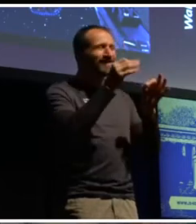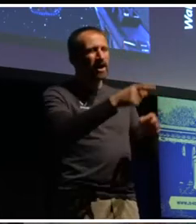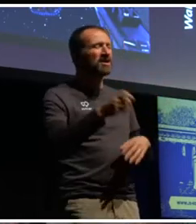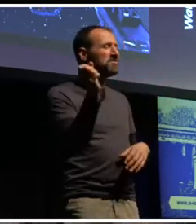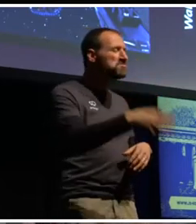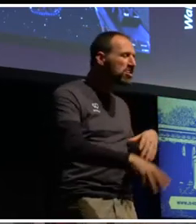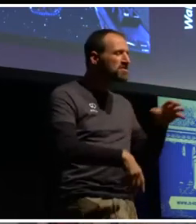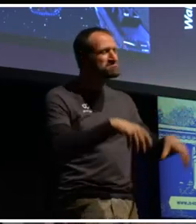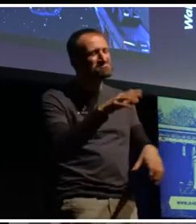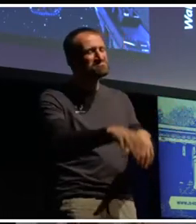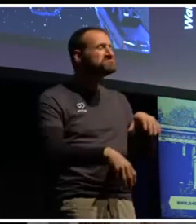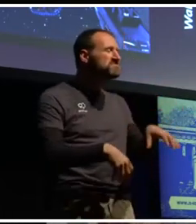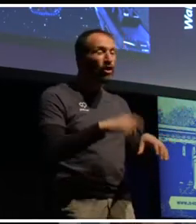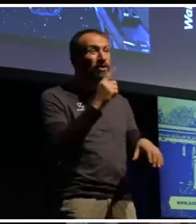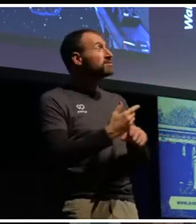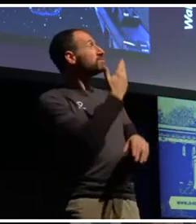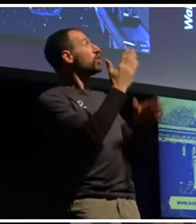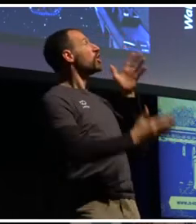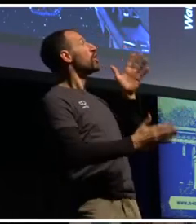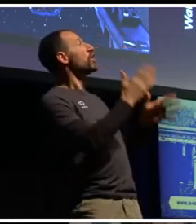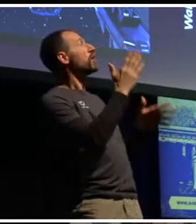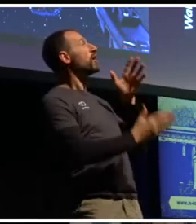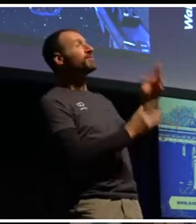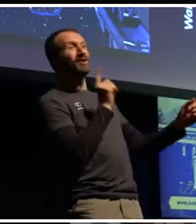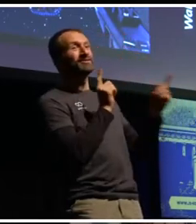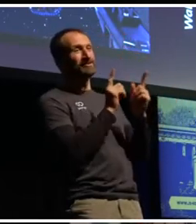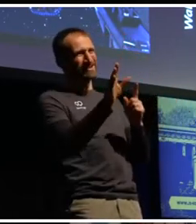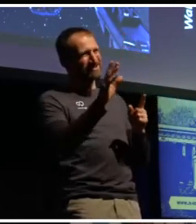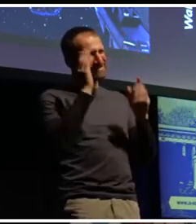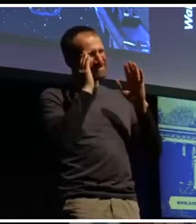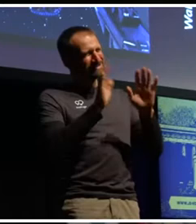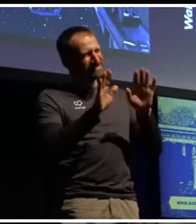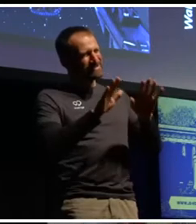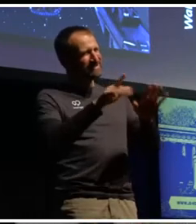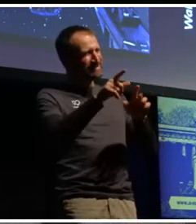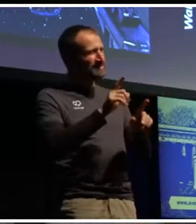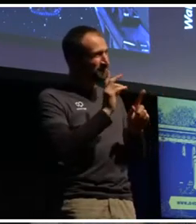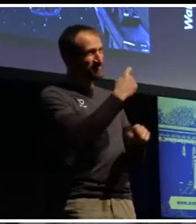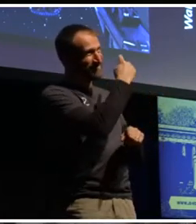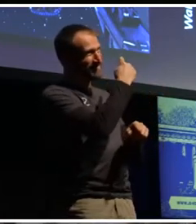new robot arrived. Oh, and by the way, spoilers. Just cover your ears if you haven't seen this one yet.